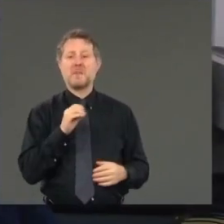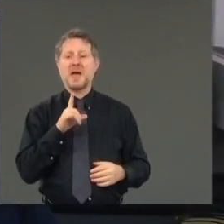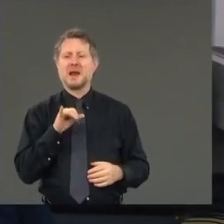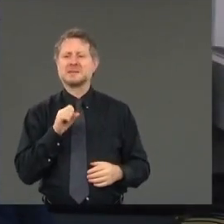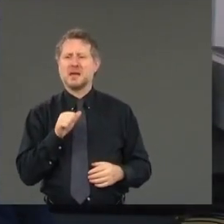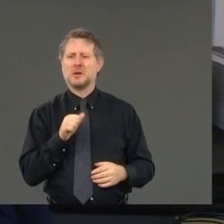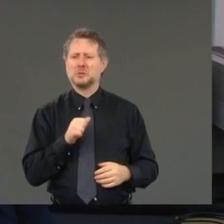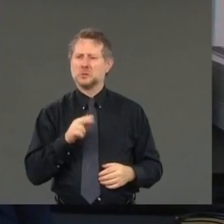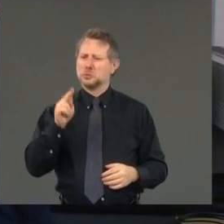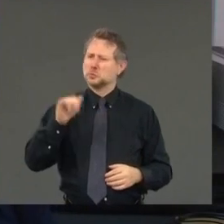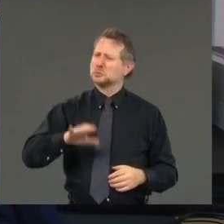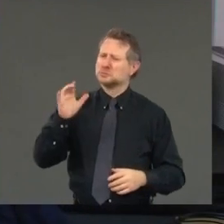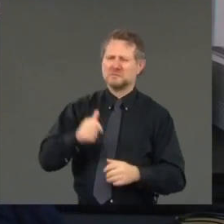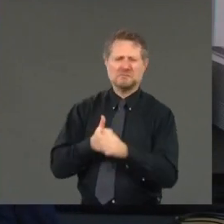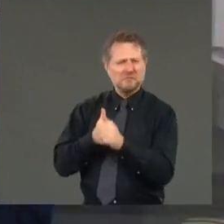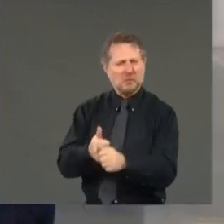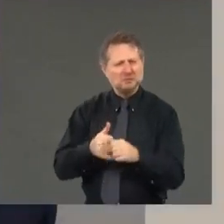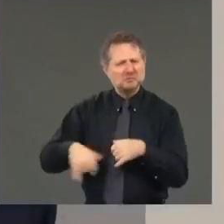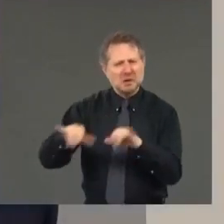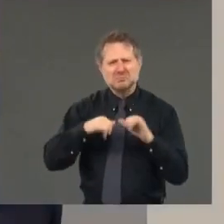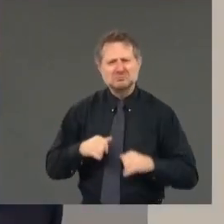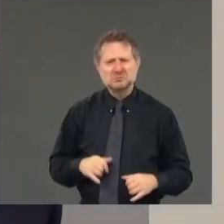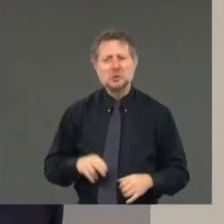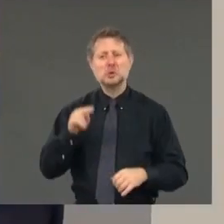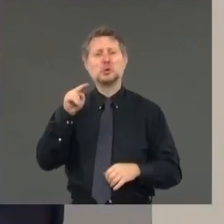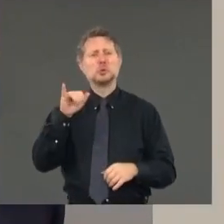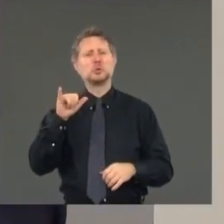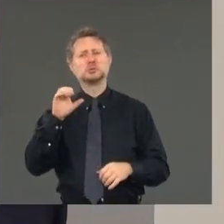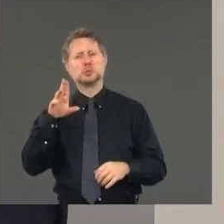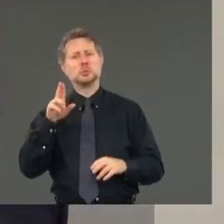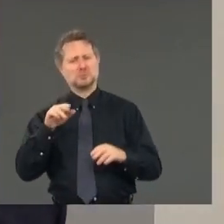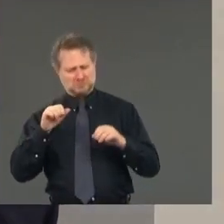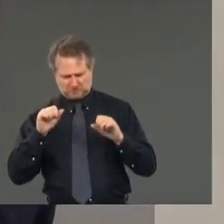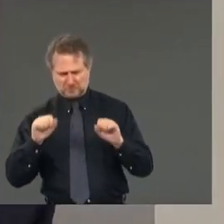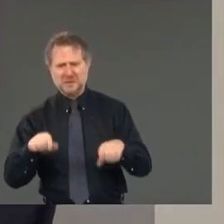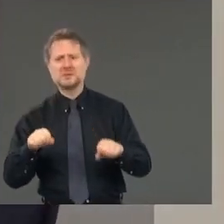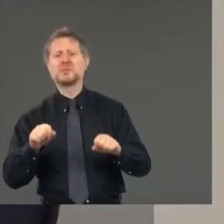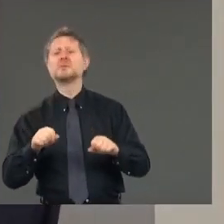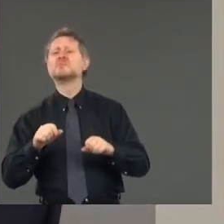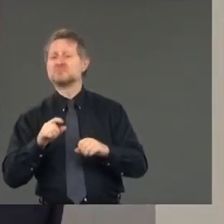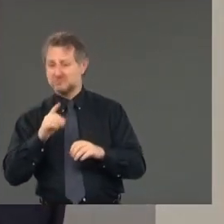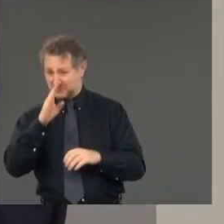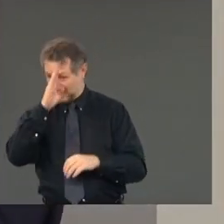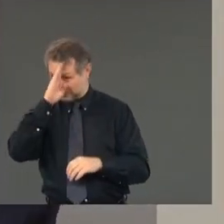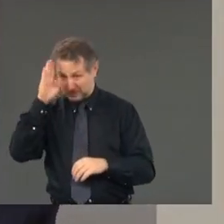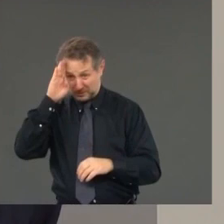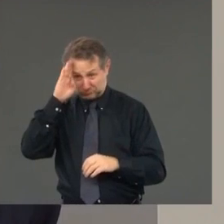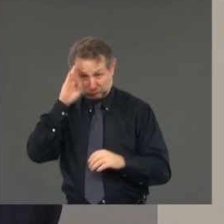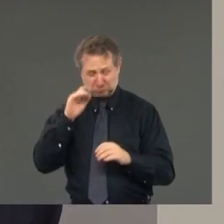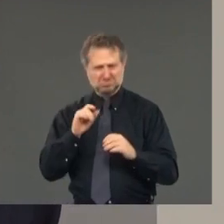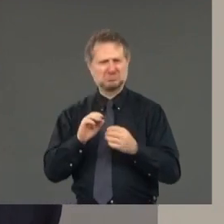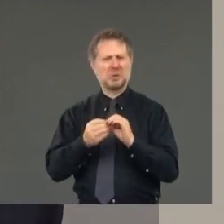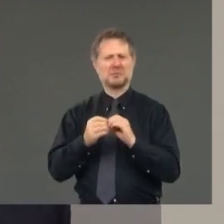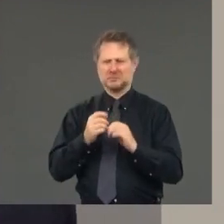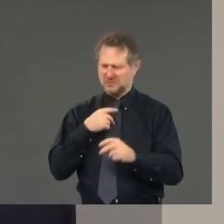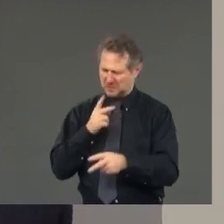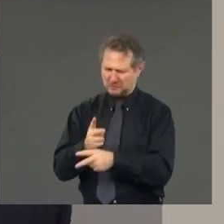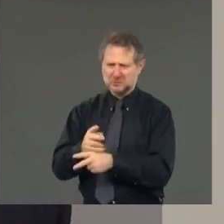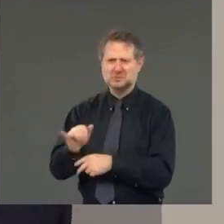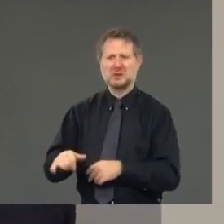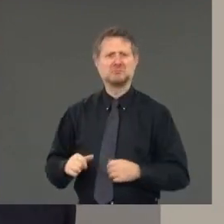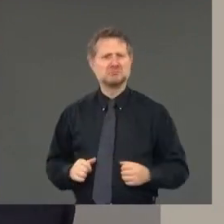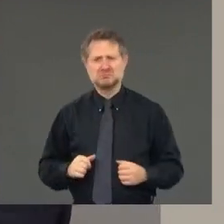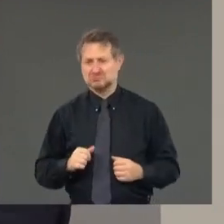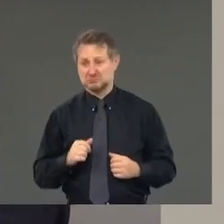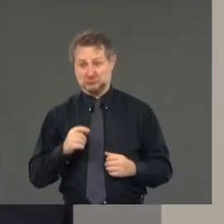ICU capacity is one of our metrics. Hospitalization capacity is one of ours. Not only the decline, but the average daily increase. And